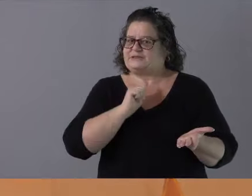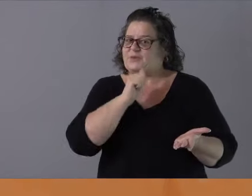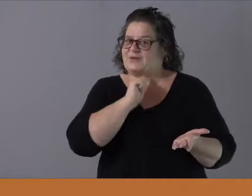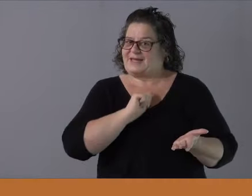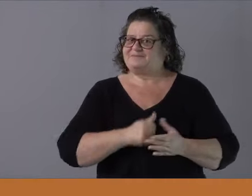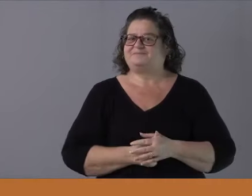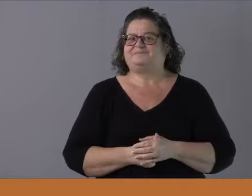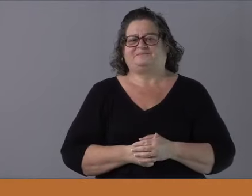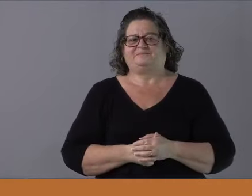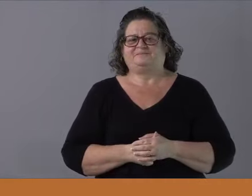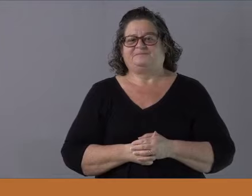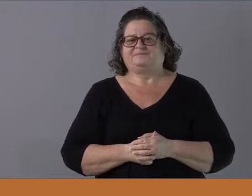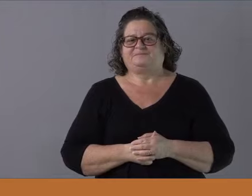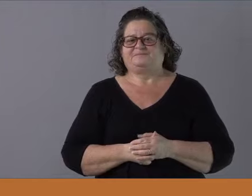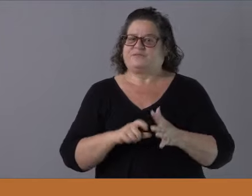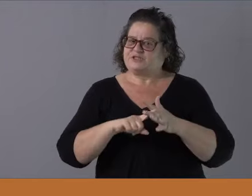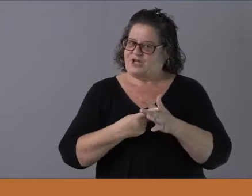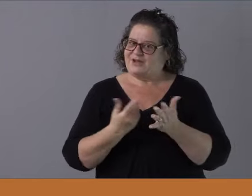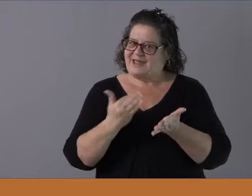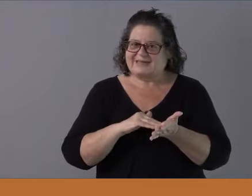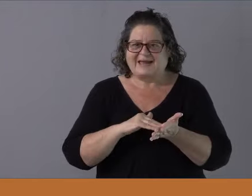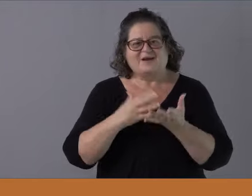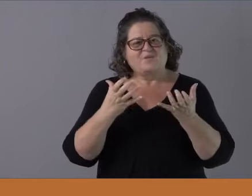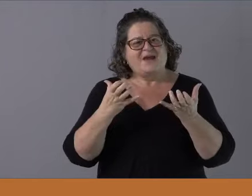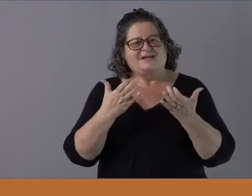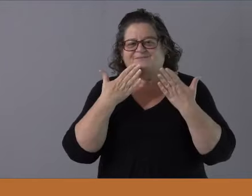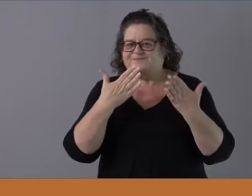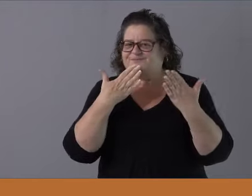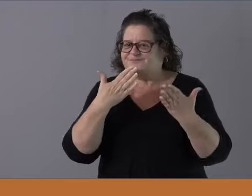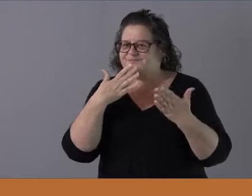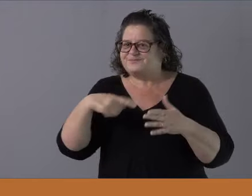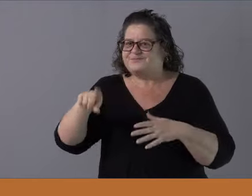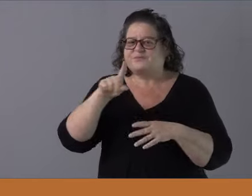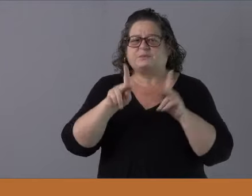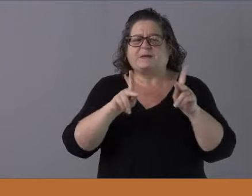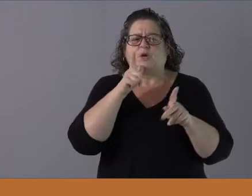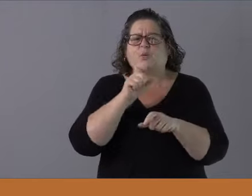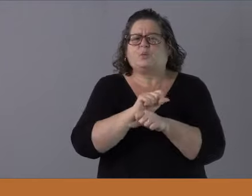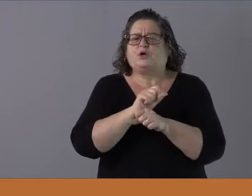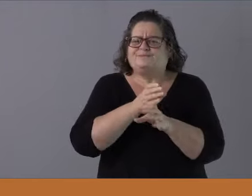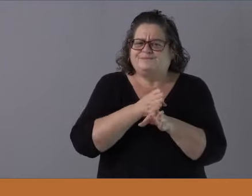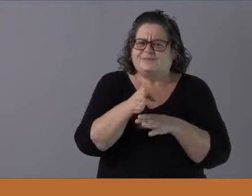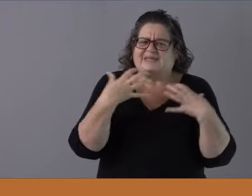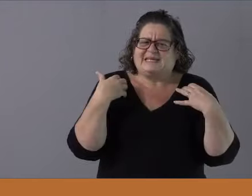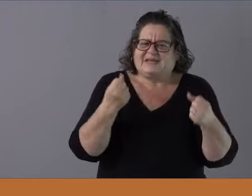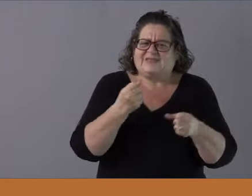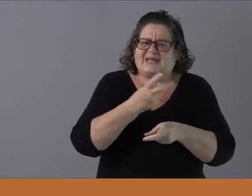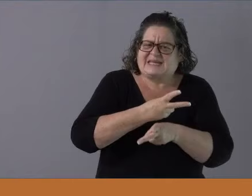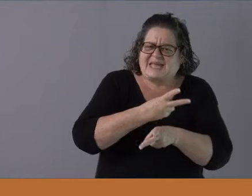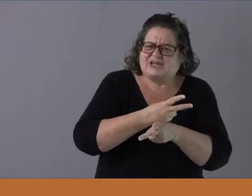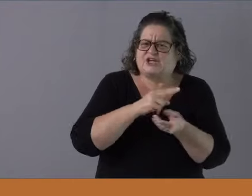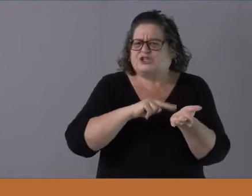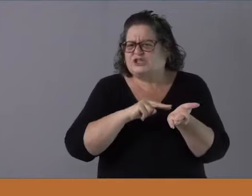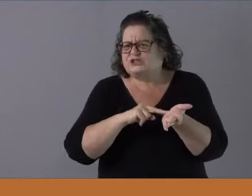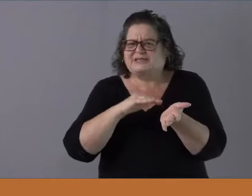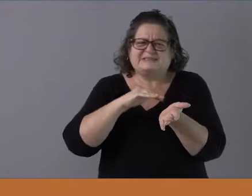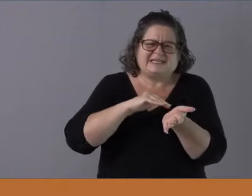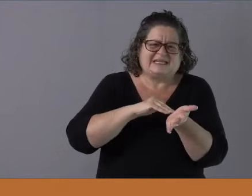just saying thank you to all our healthcare workers, all our nurses and doctors. I've talked